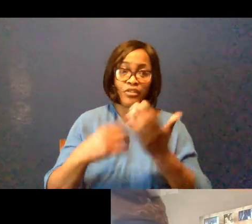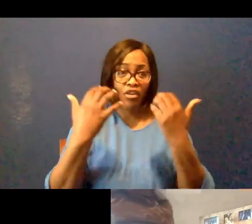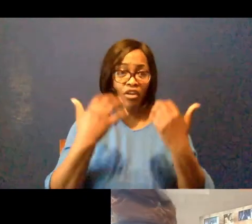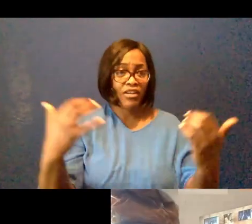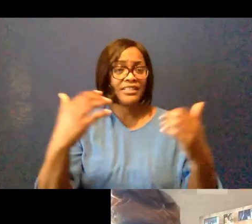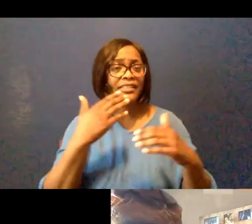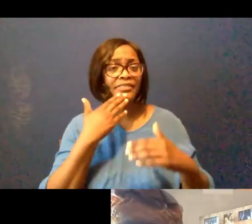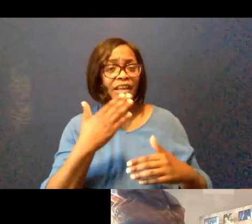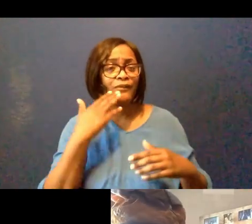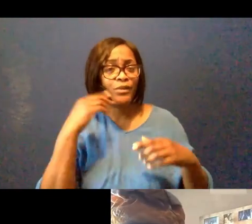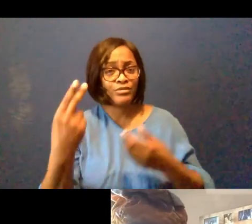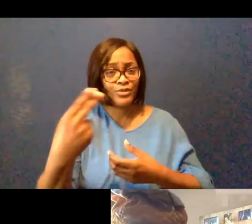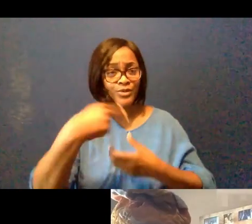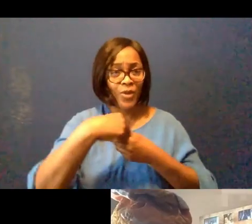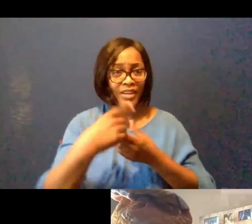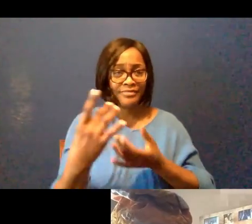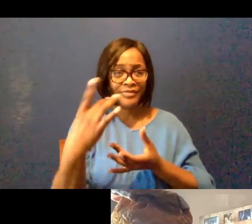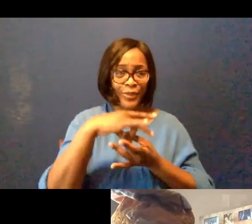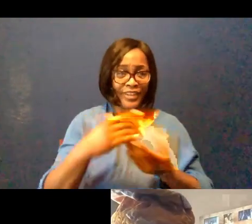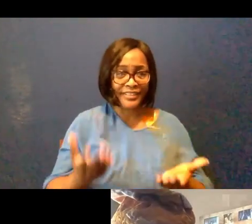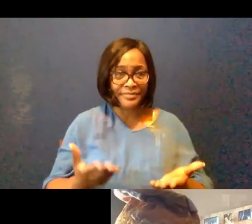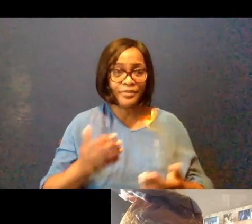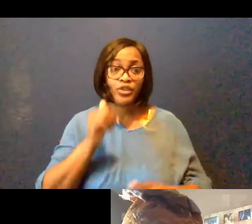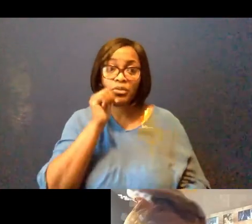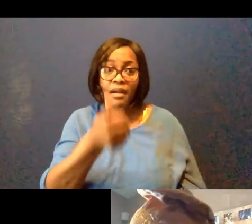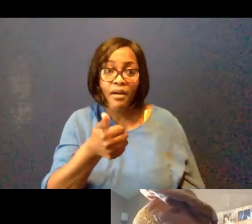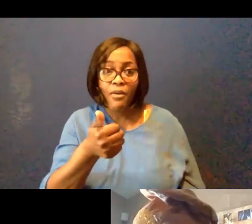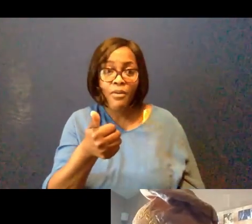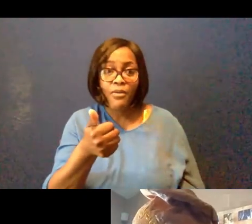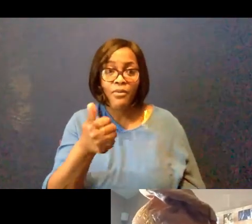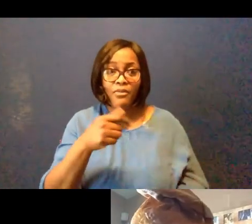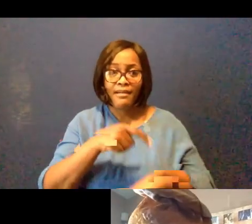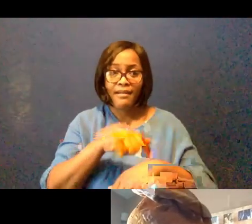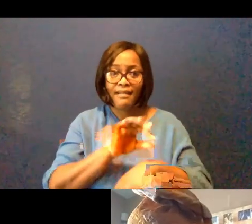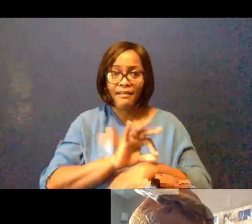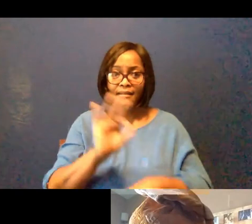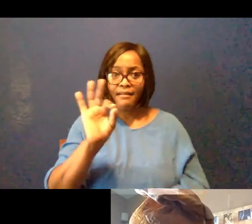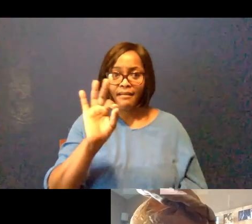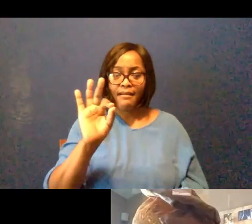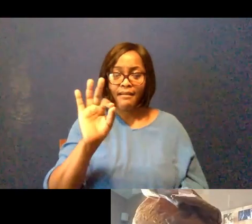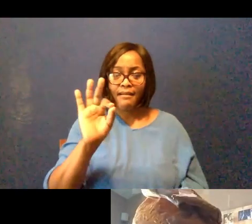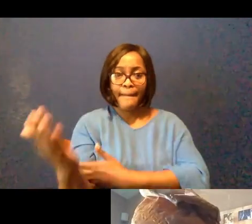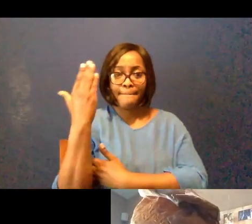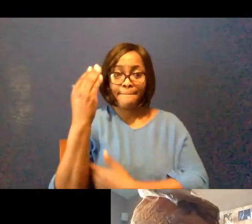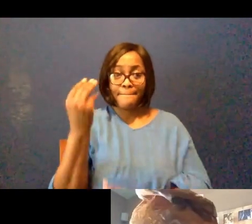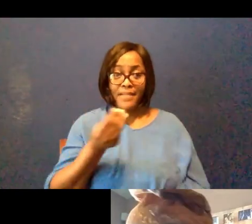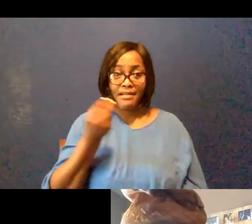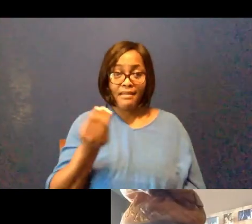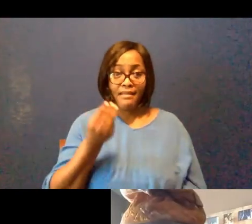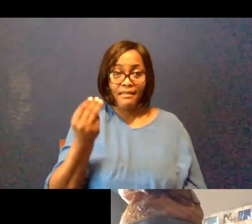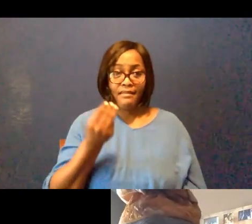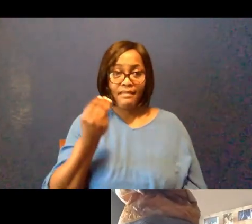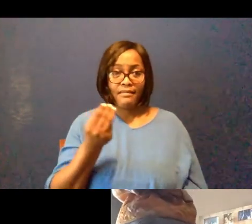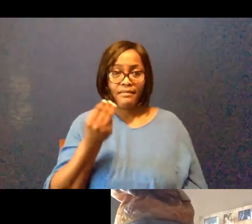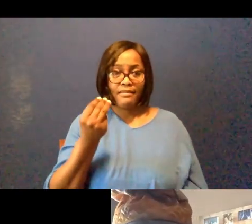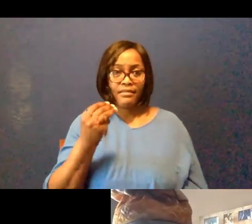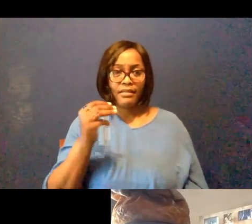of another human being is to take